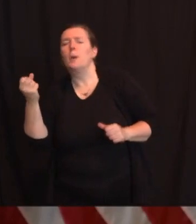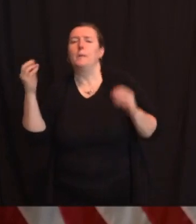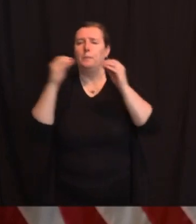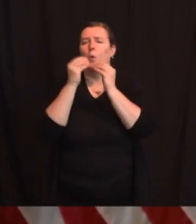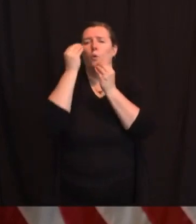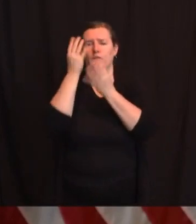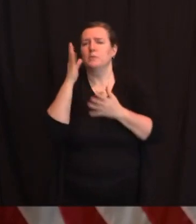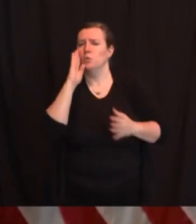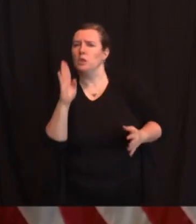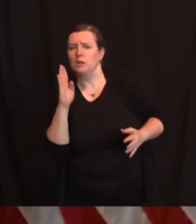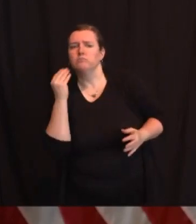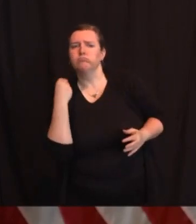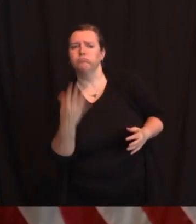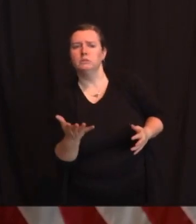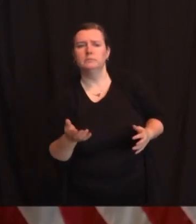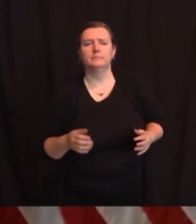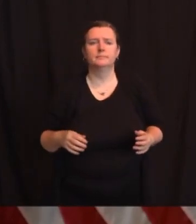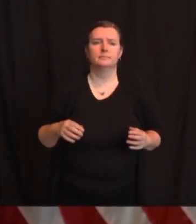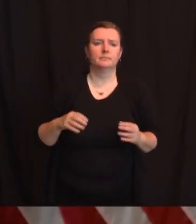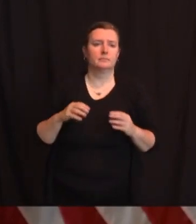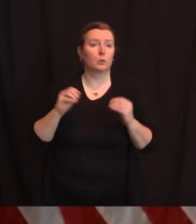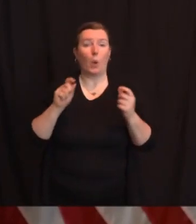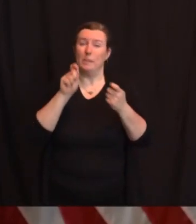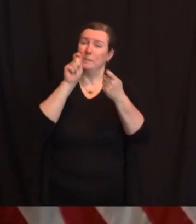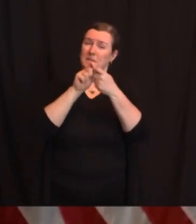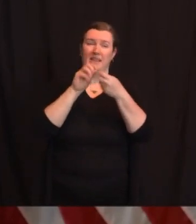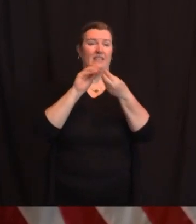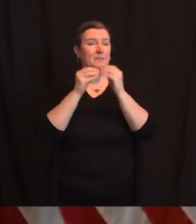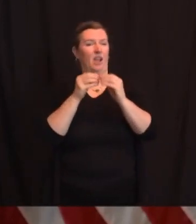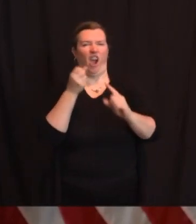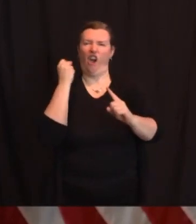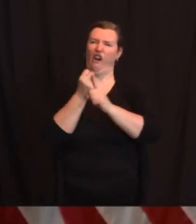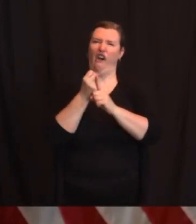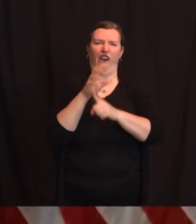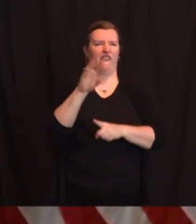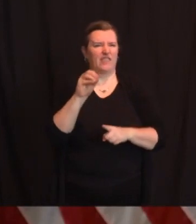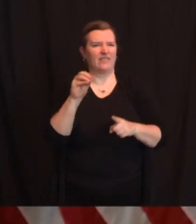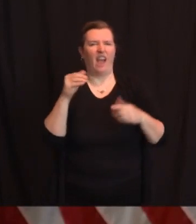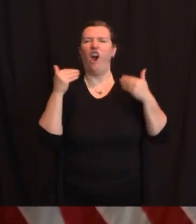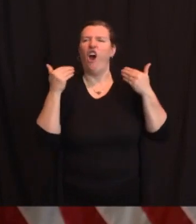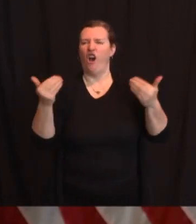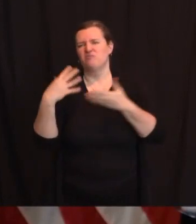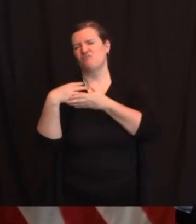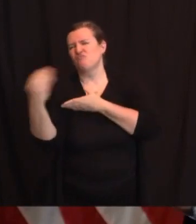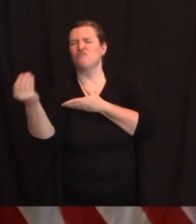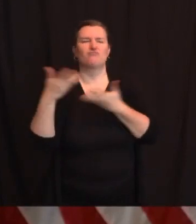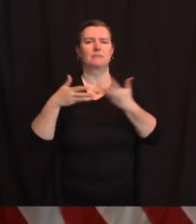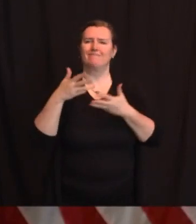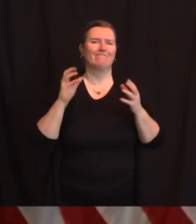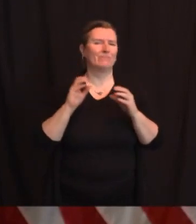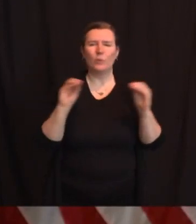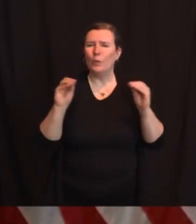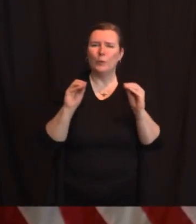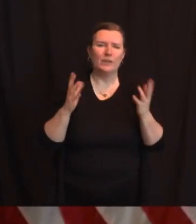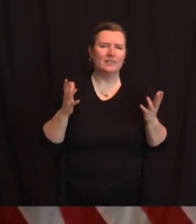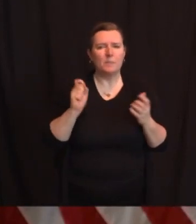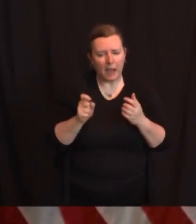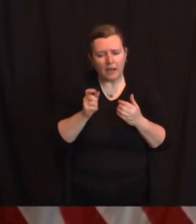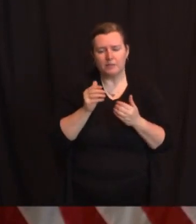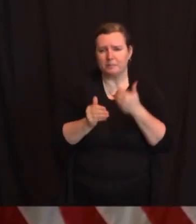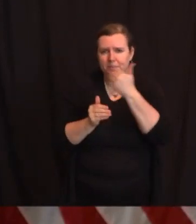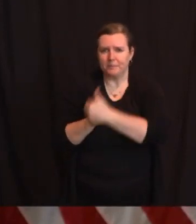get X, we're going to flip a light switch. It's going to be, I hope, a series of incremental steps that we can take responsibly based on the health data.